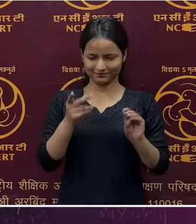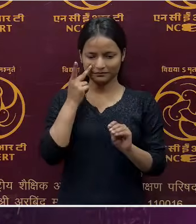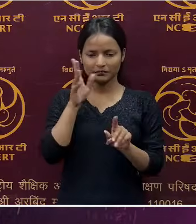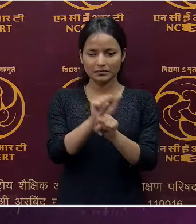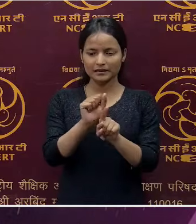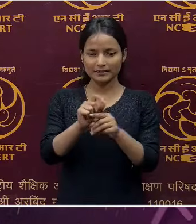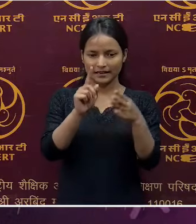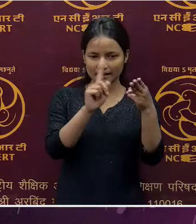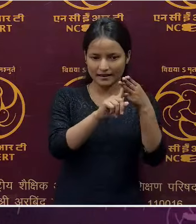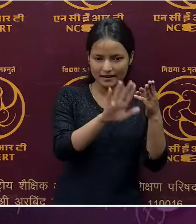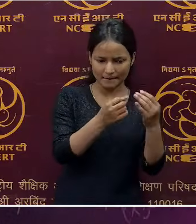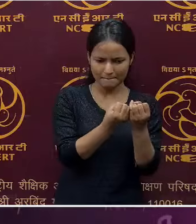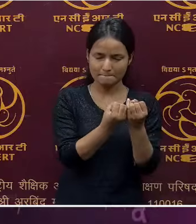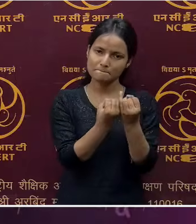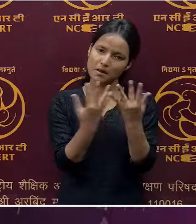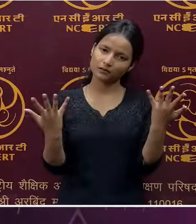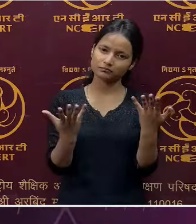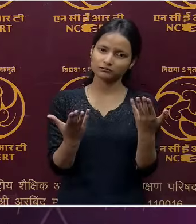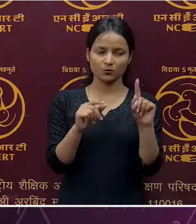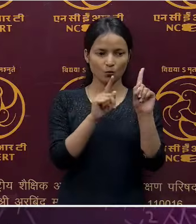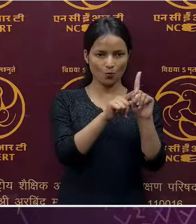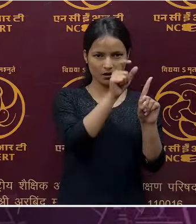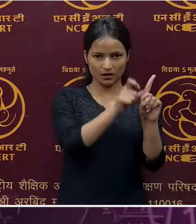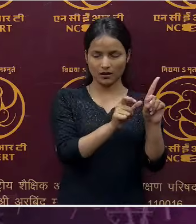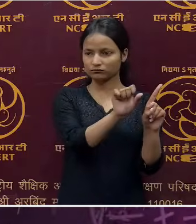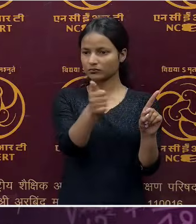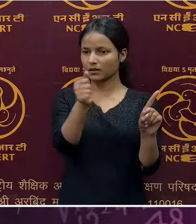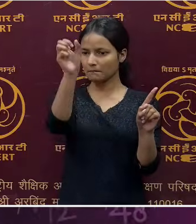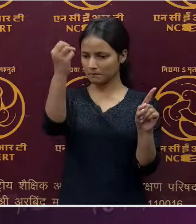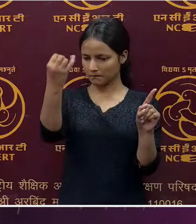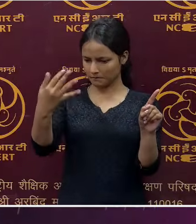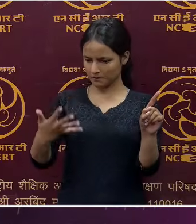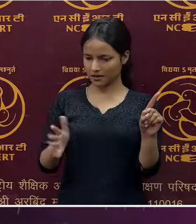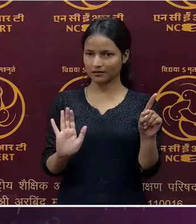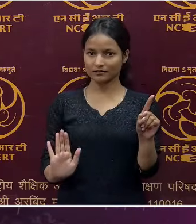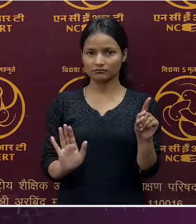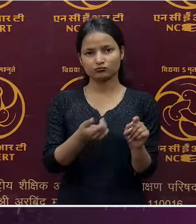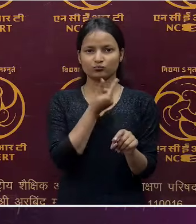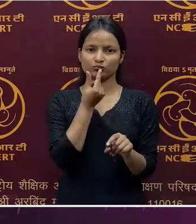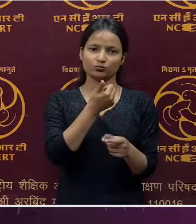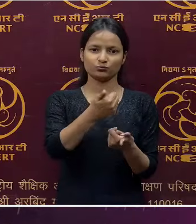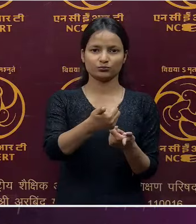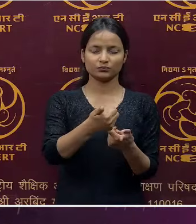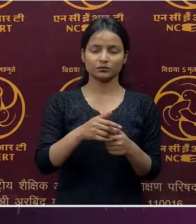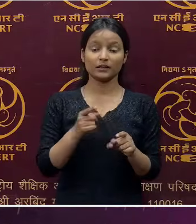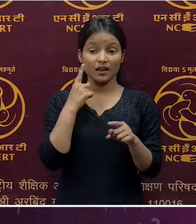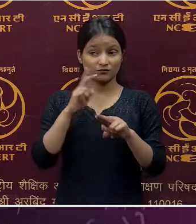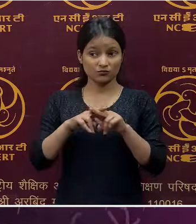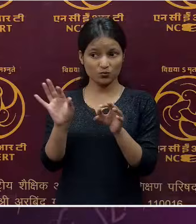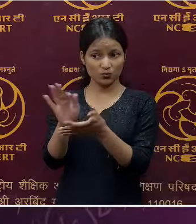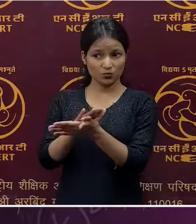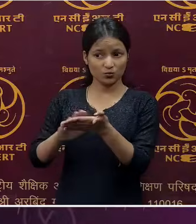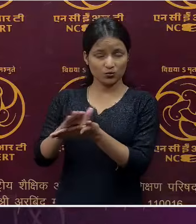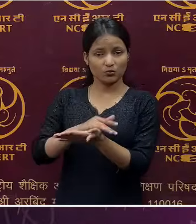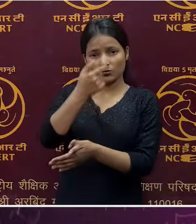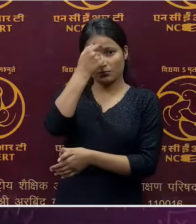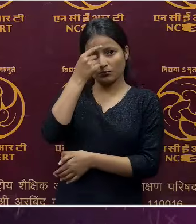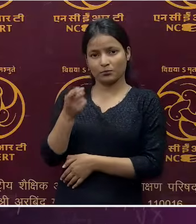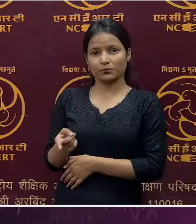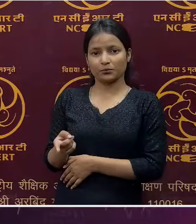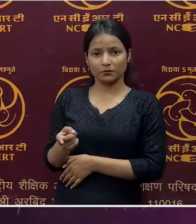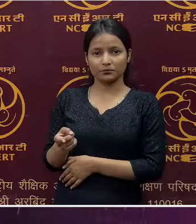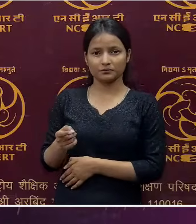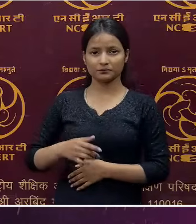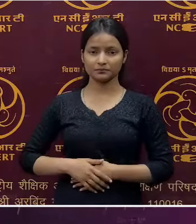It can be one to many. So E can be associated with two numbers. H is also there, but R is not in the